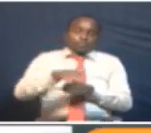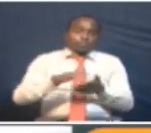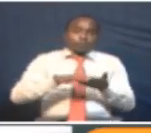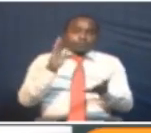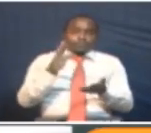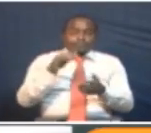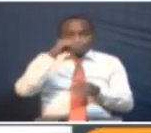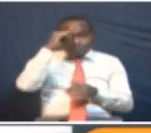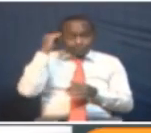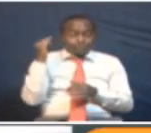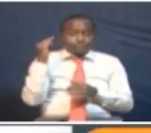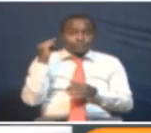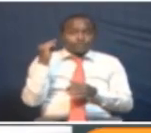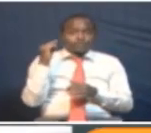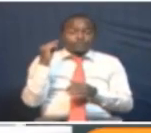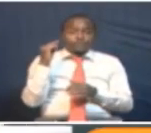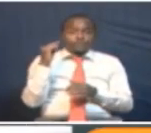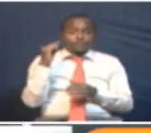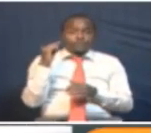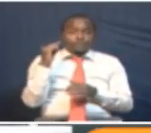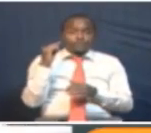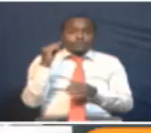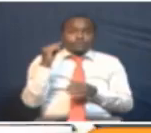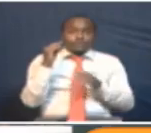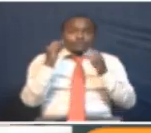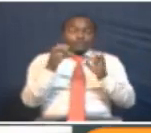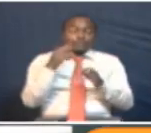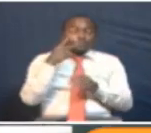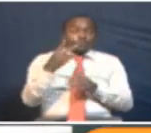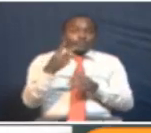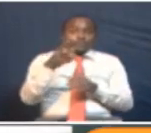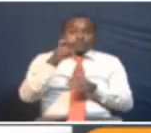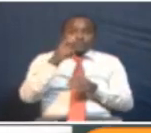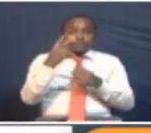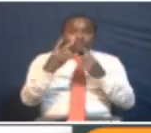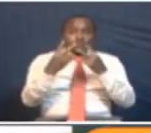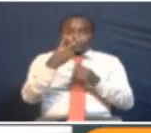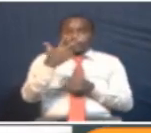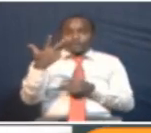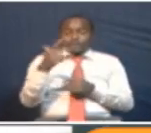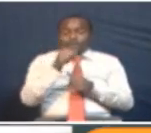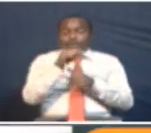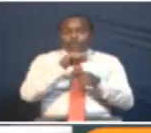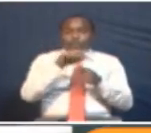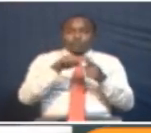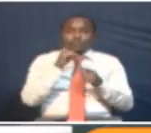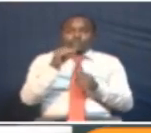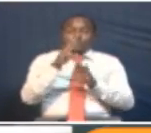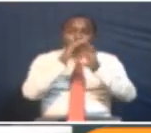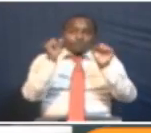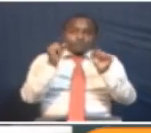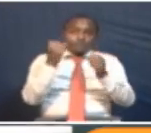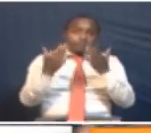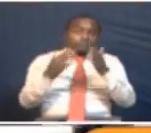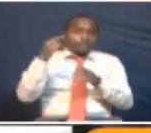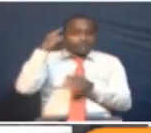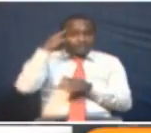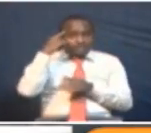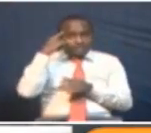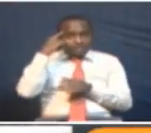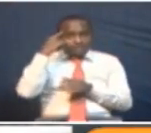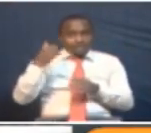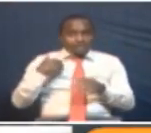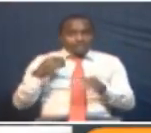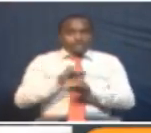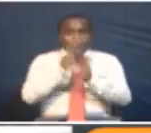because if he looks at 2023 when he's not the president, he probably now thinks he has a clear picture